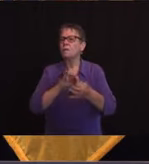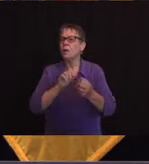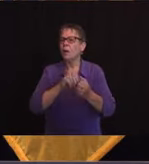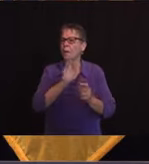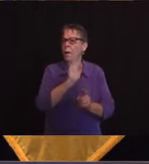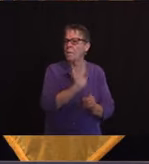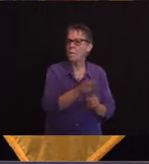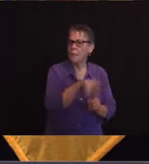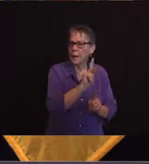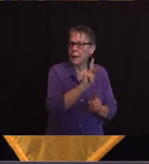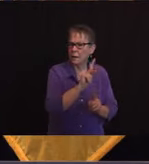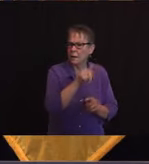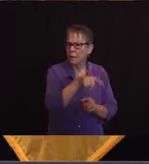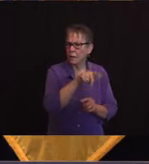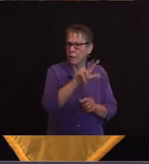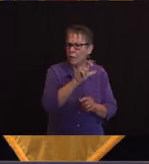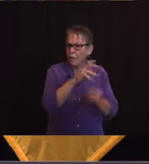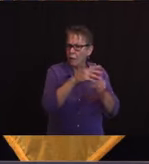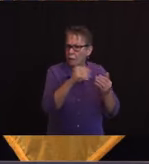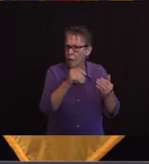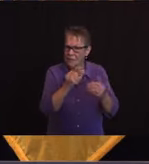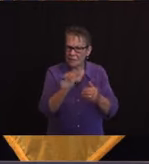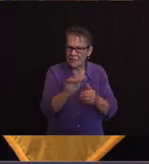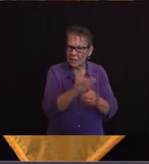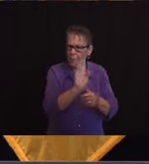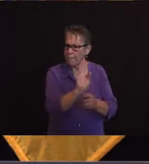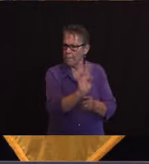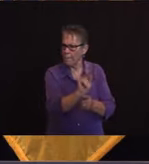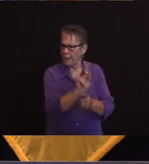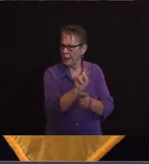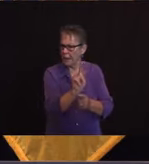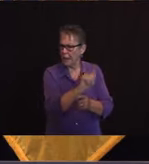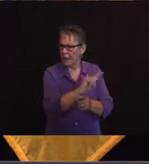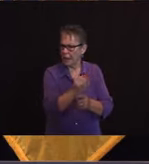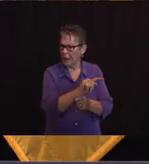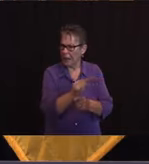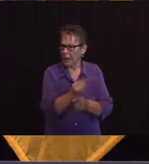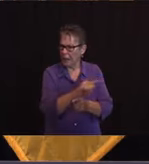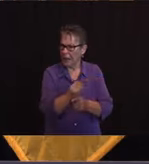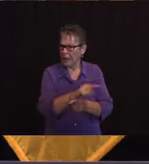be receiving the payment today, albeit some hours later than normal.